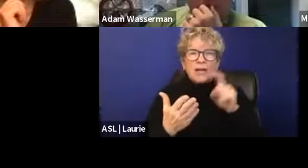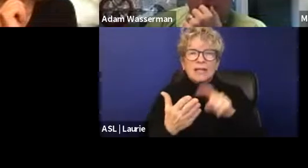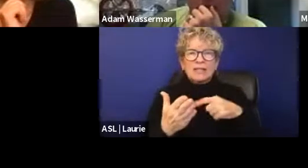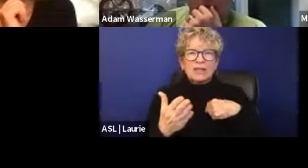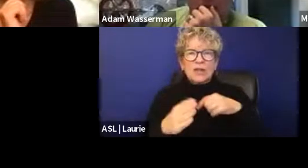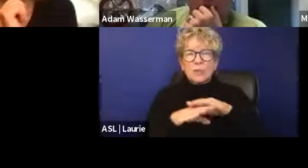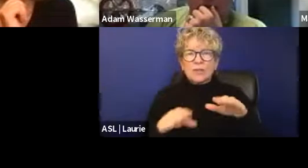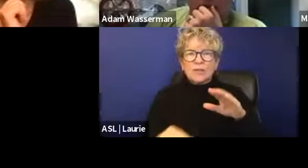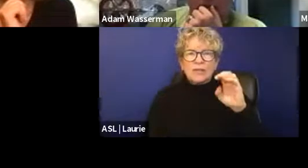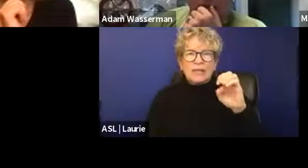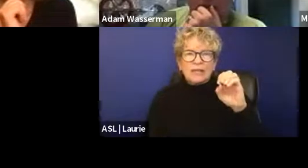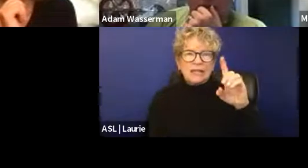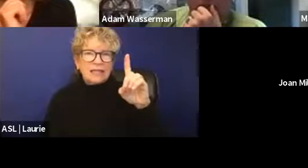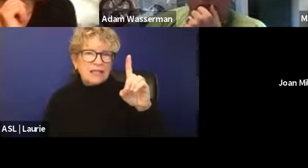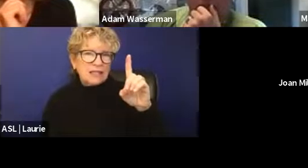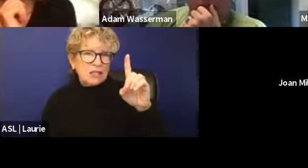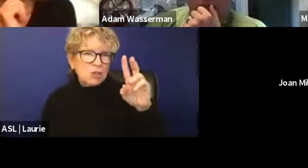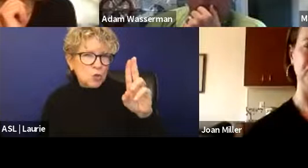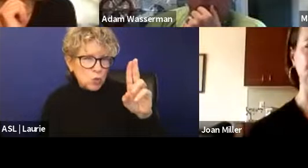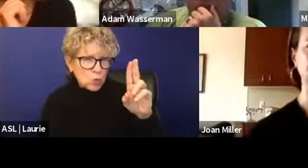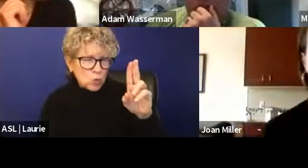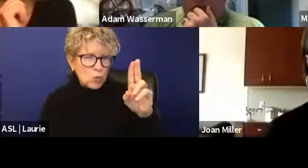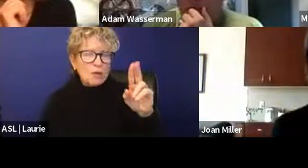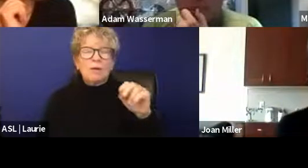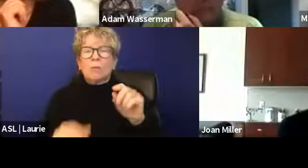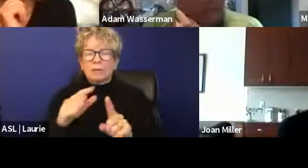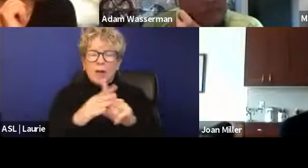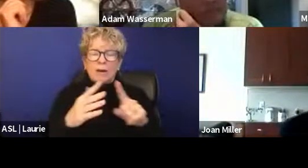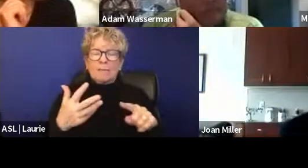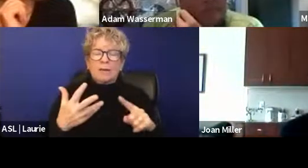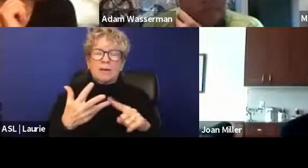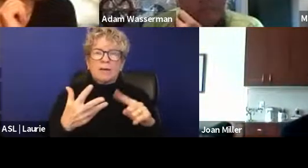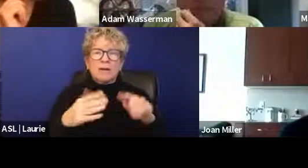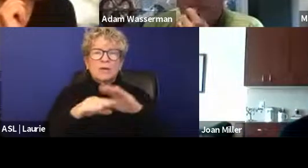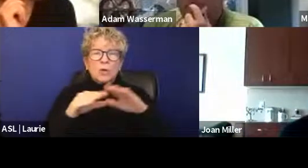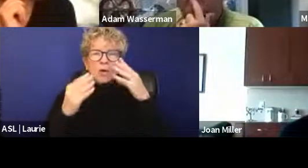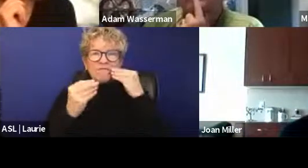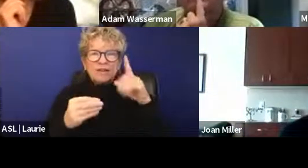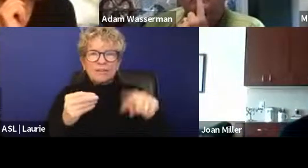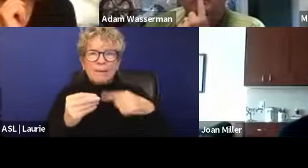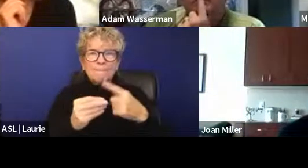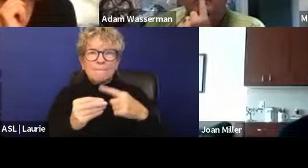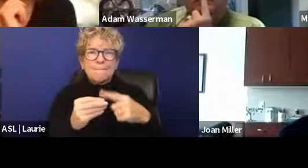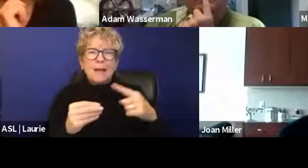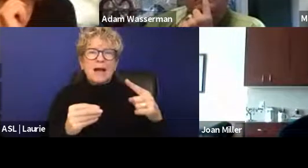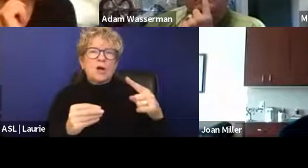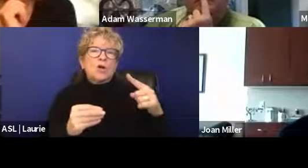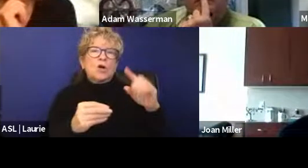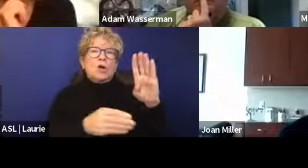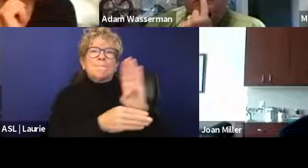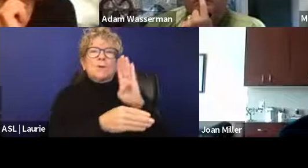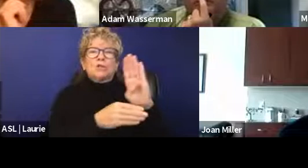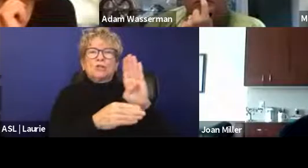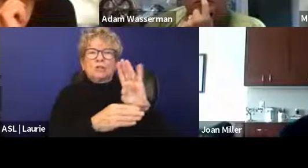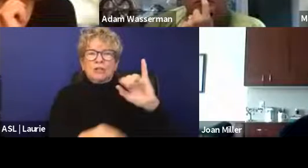have the ED use in there was brought up. The recognition that we don't have information on commercial insurers in particular was